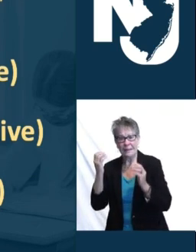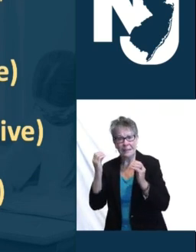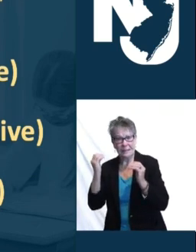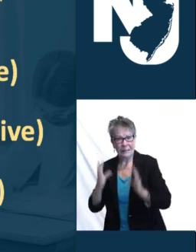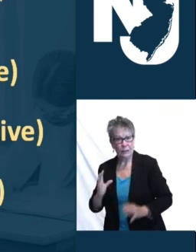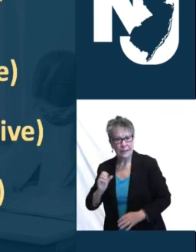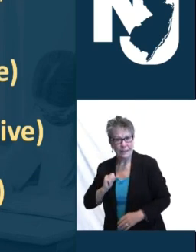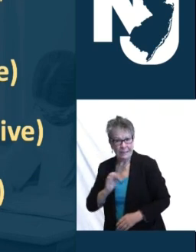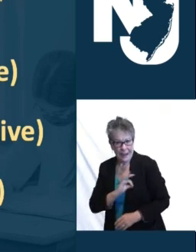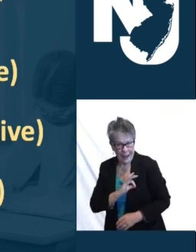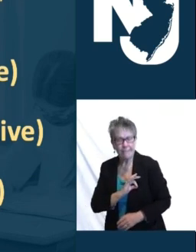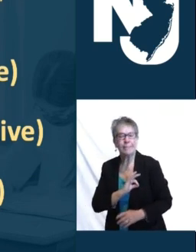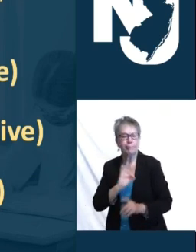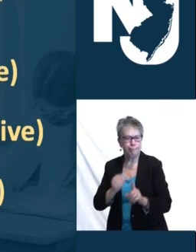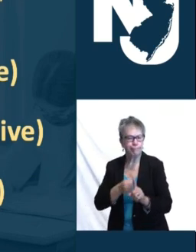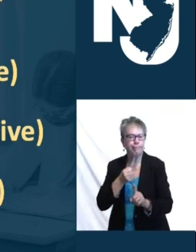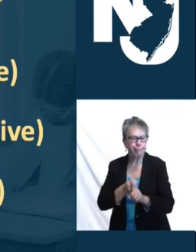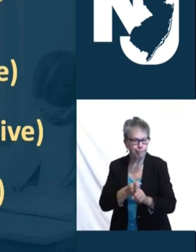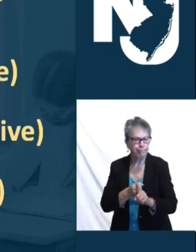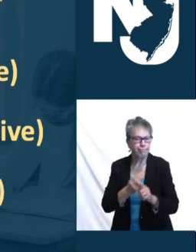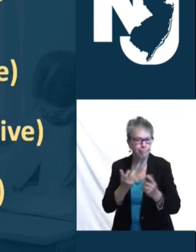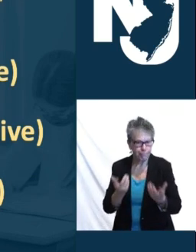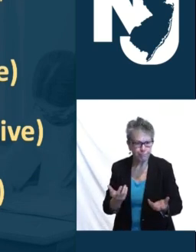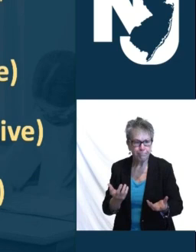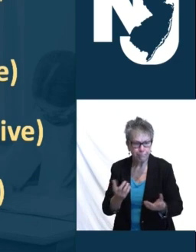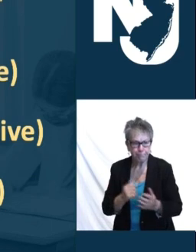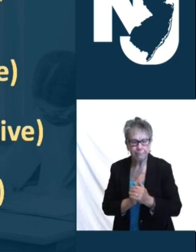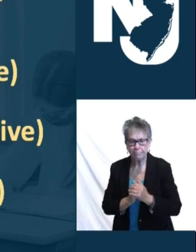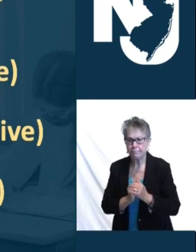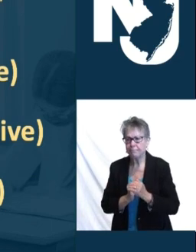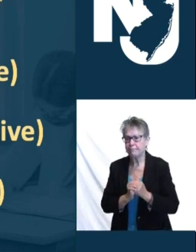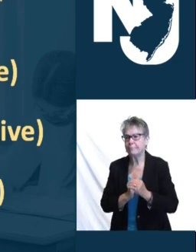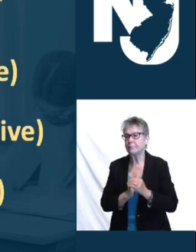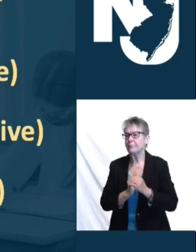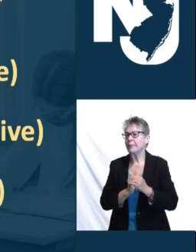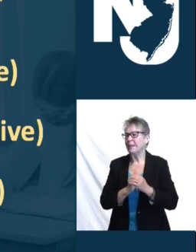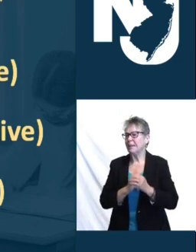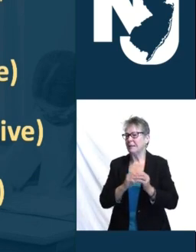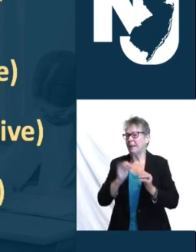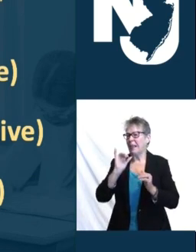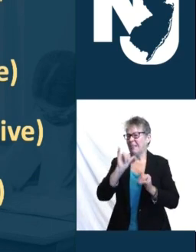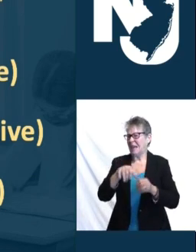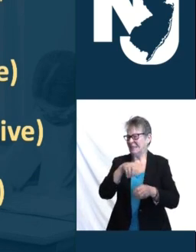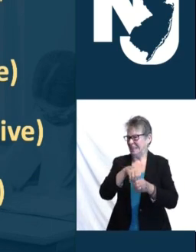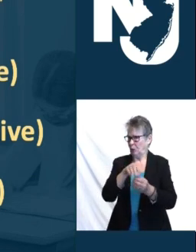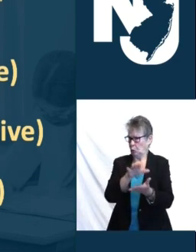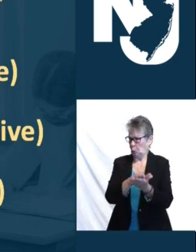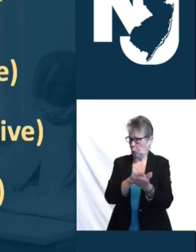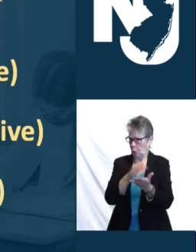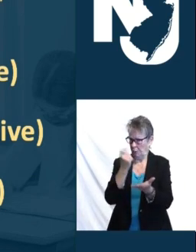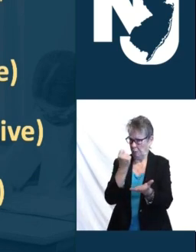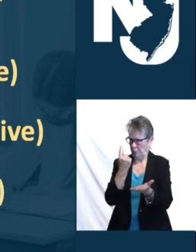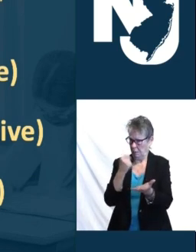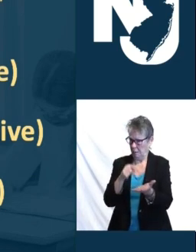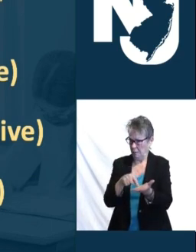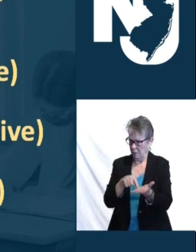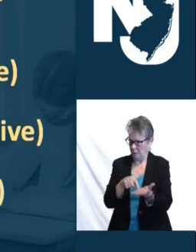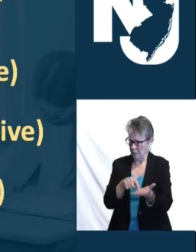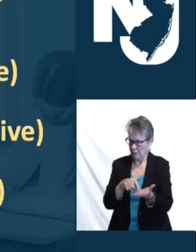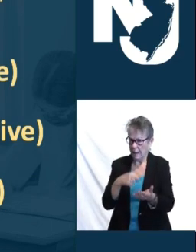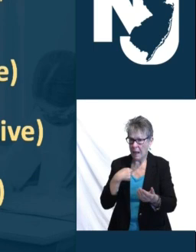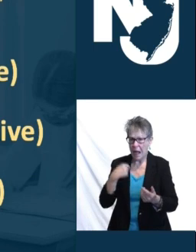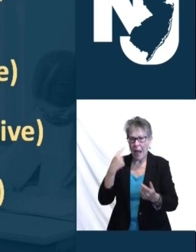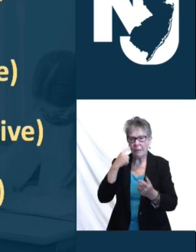numbers there as well, all again based on in-school transmission. The last 3 weeks have